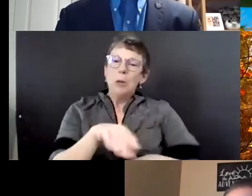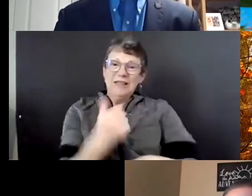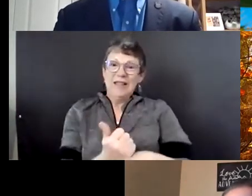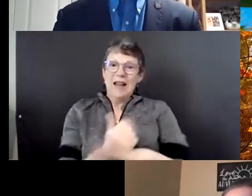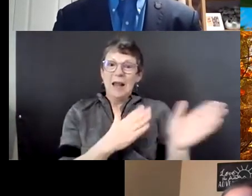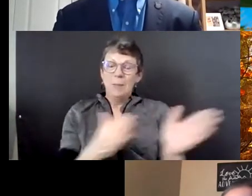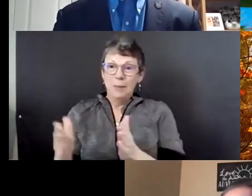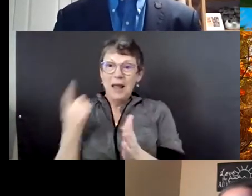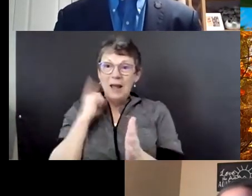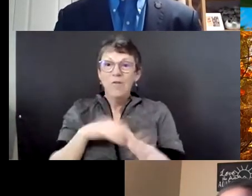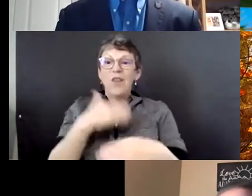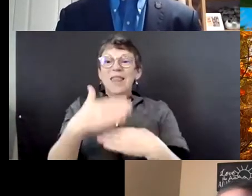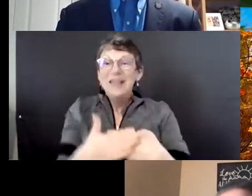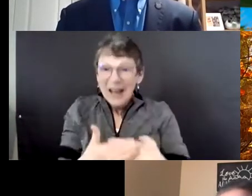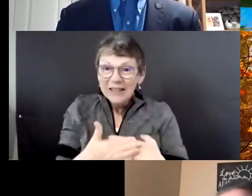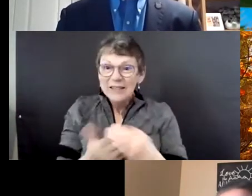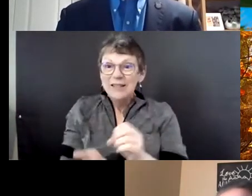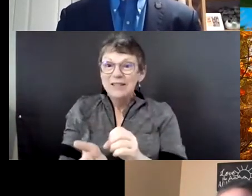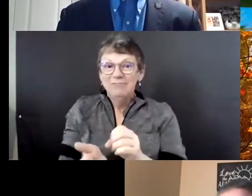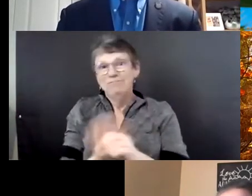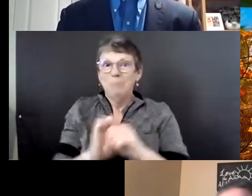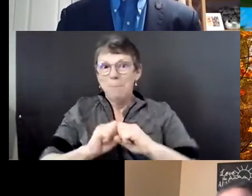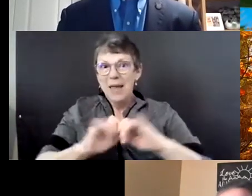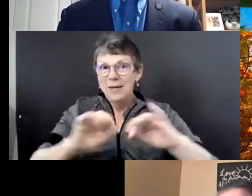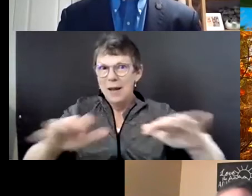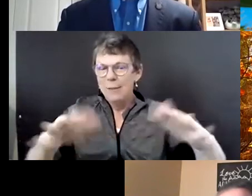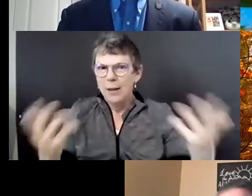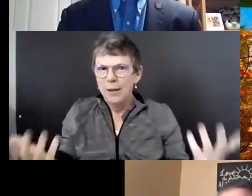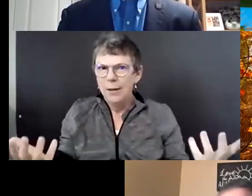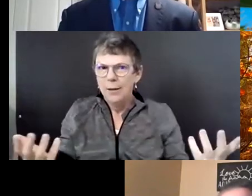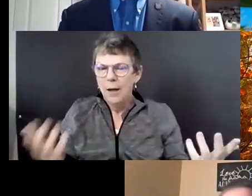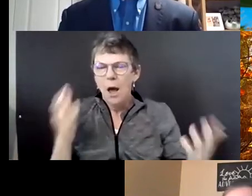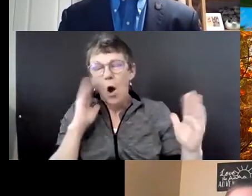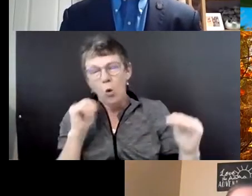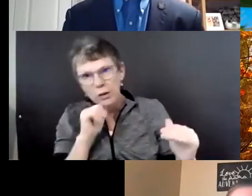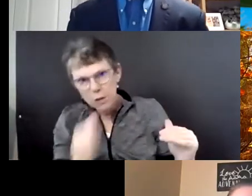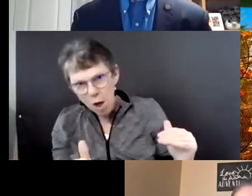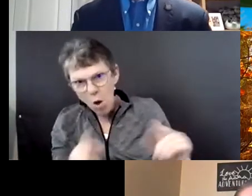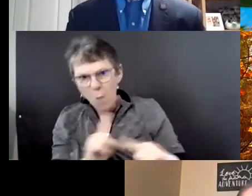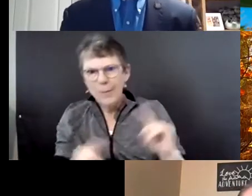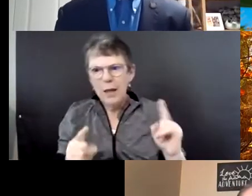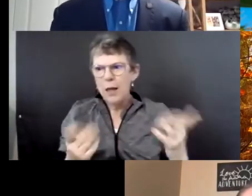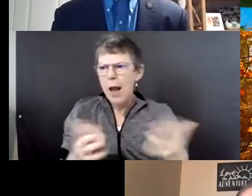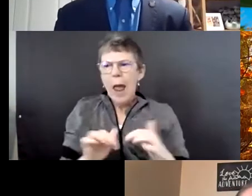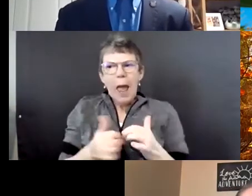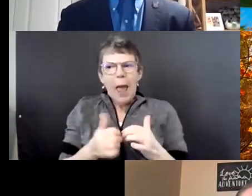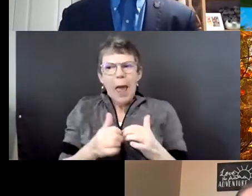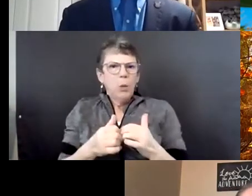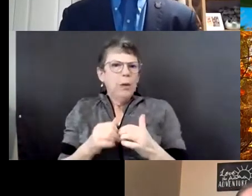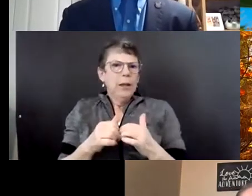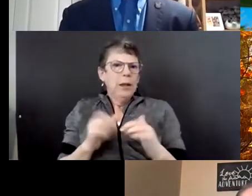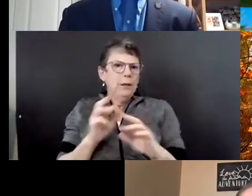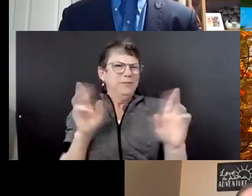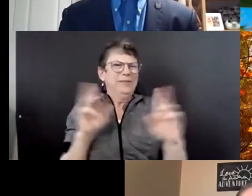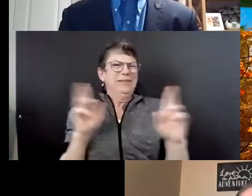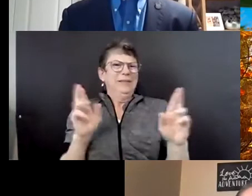don't have one, but what have we learned? How do we prepare, having PPP available, mask, whatever